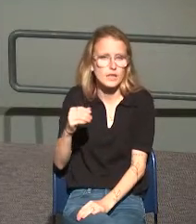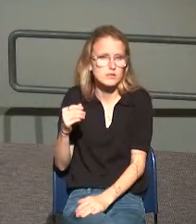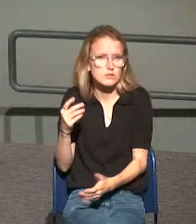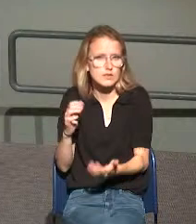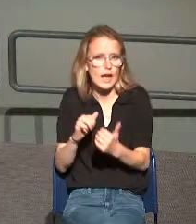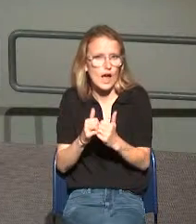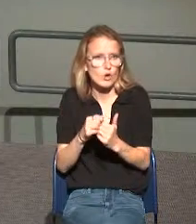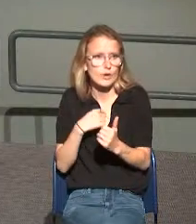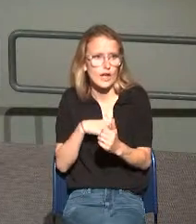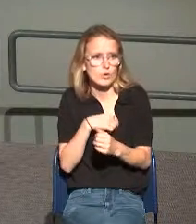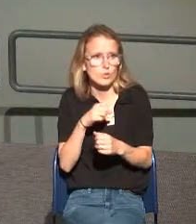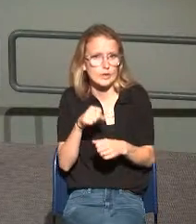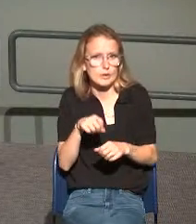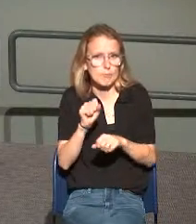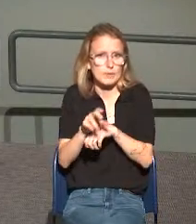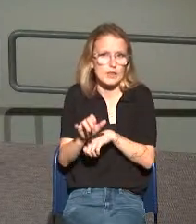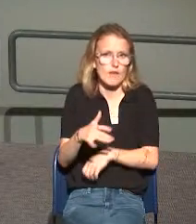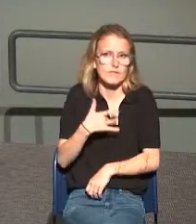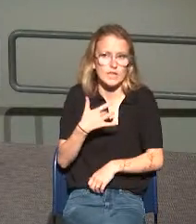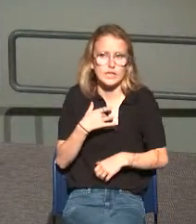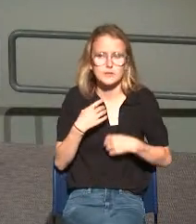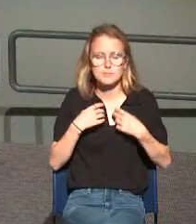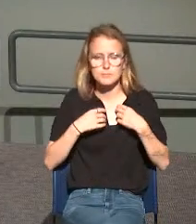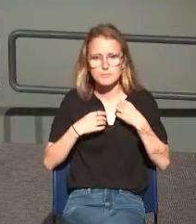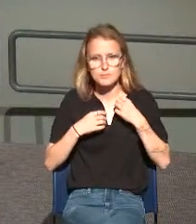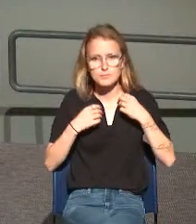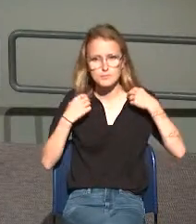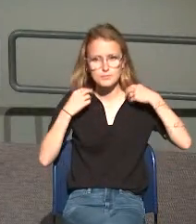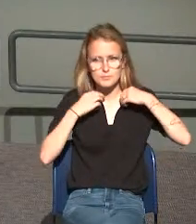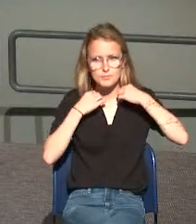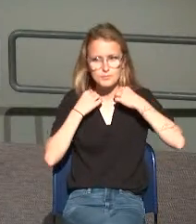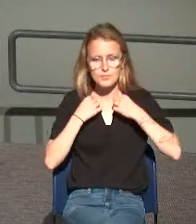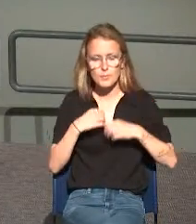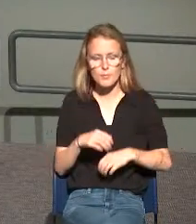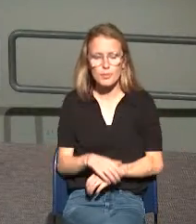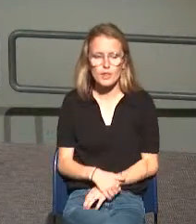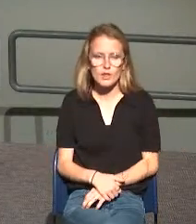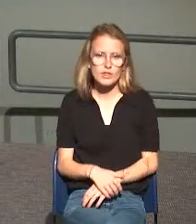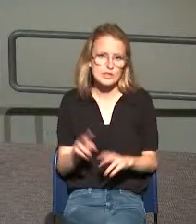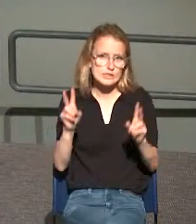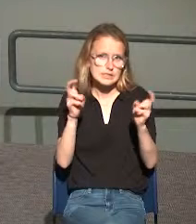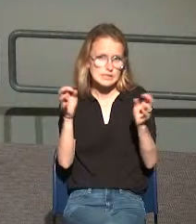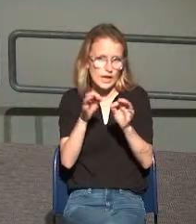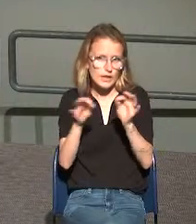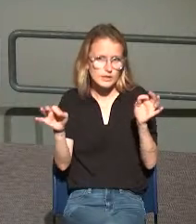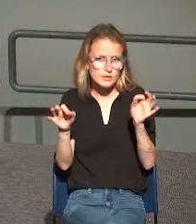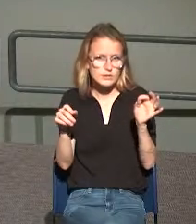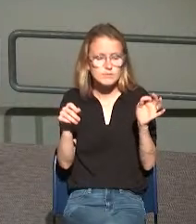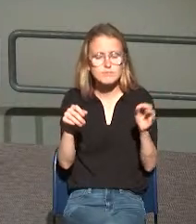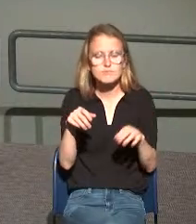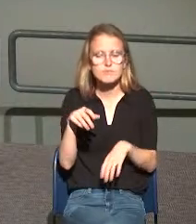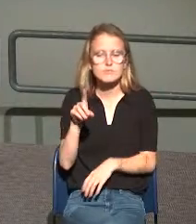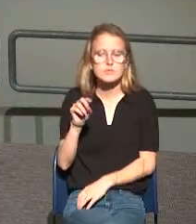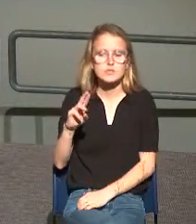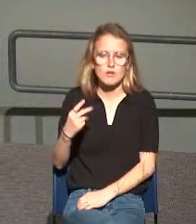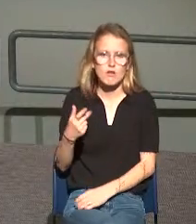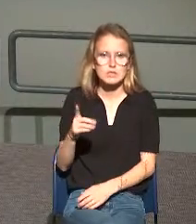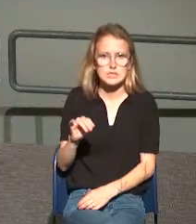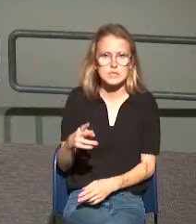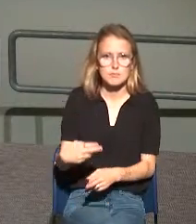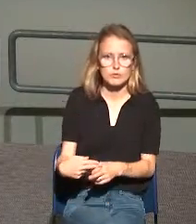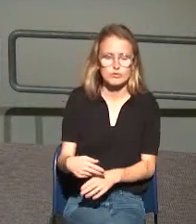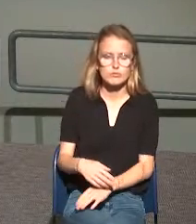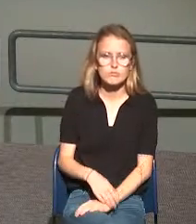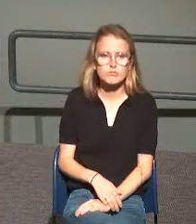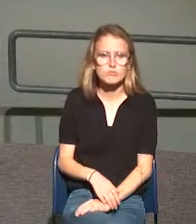Well, there's a saying that, like, and Bev mentioned this, for a woman to succeed, she has to be twice as good as the man.